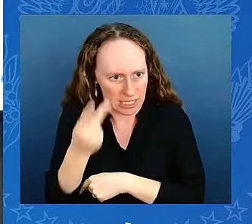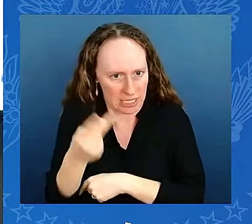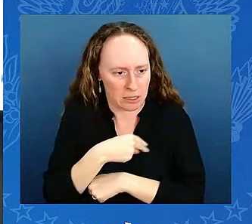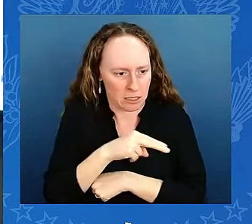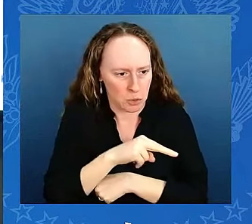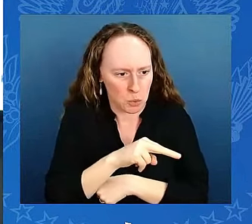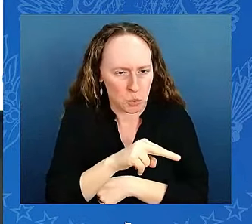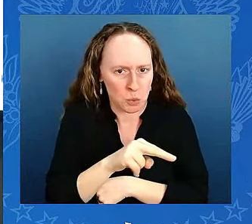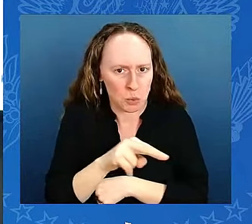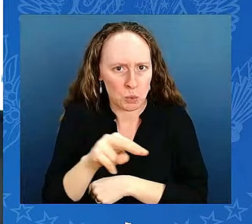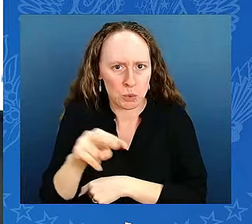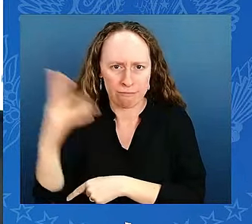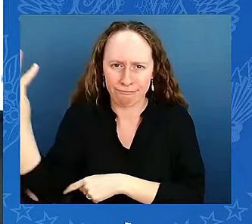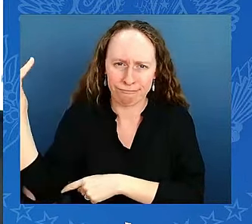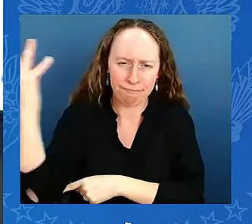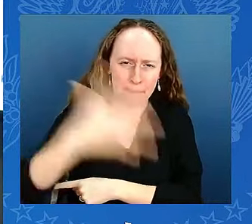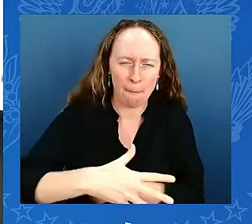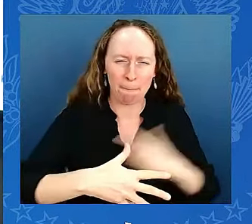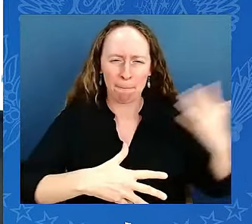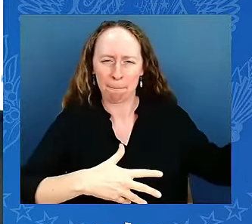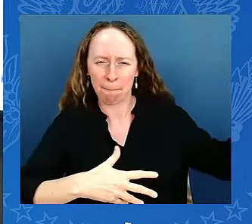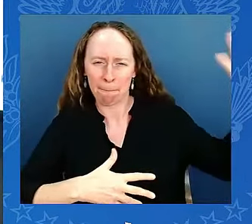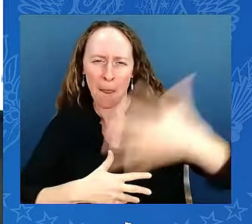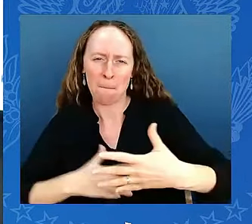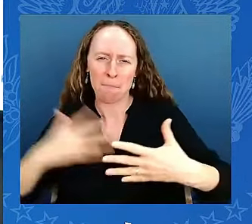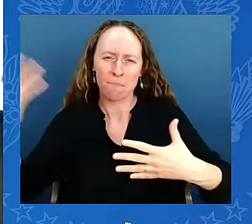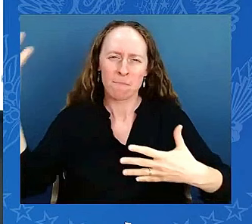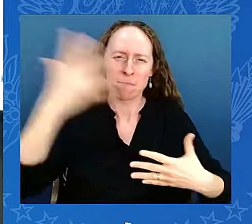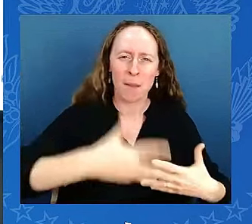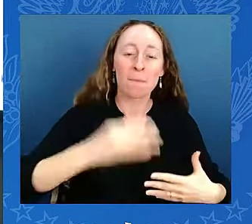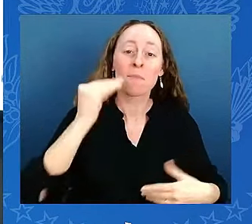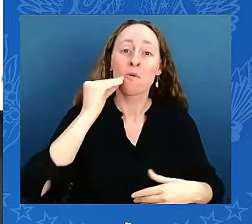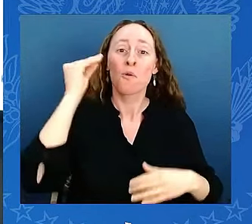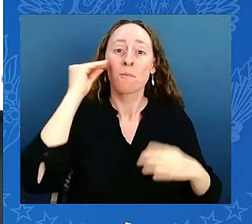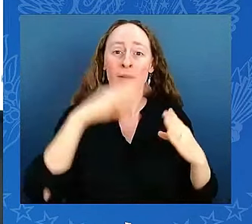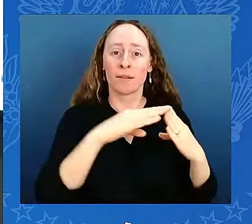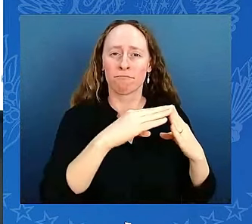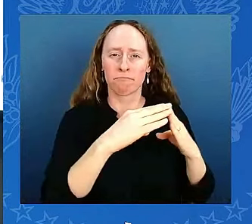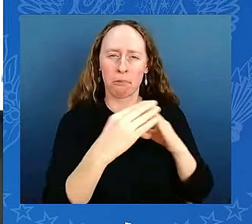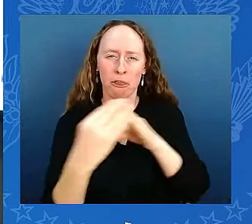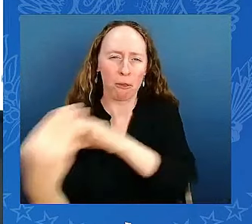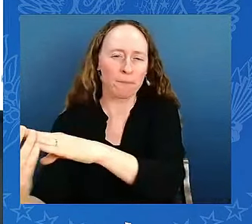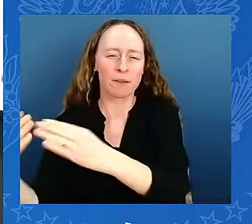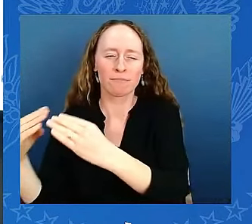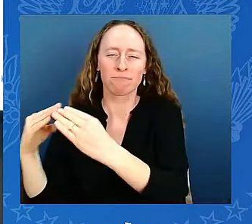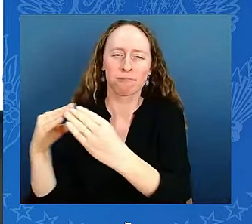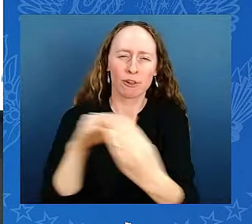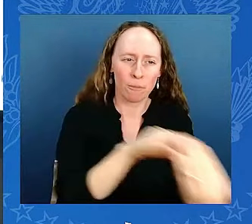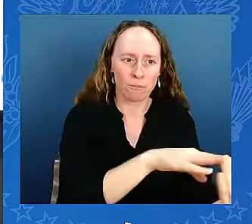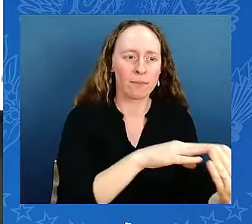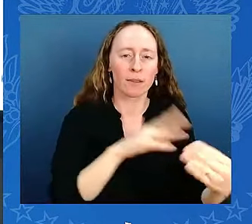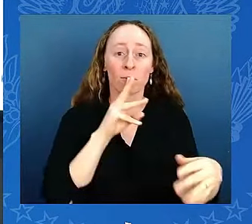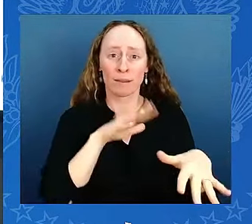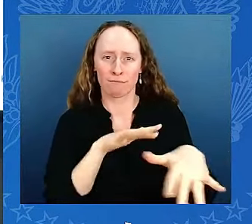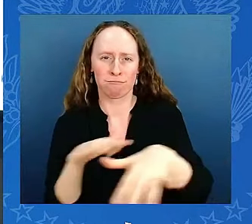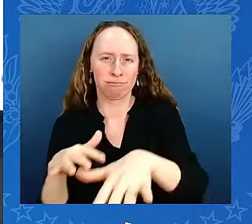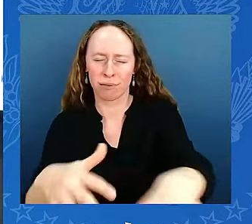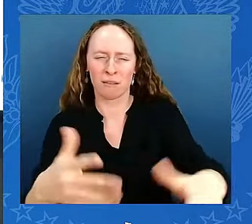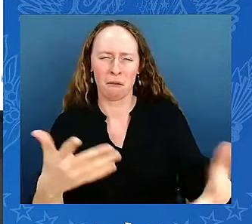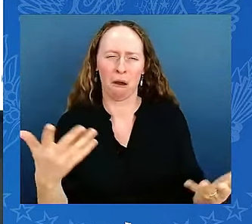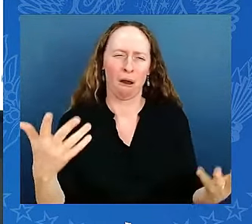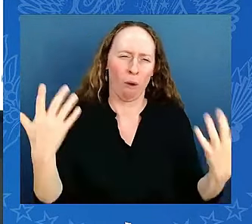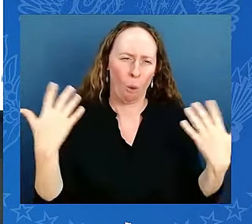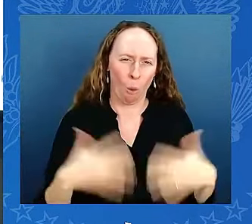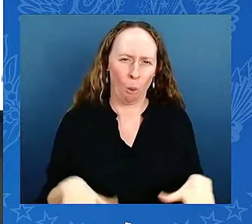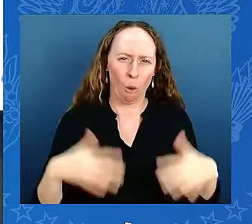Homes literally swept off their foundations, swept down rivers. You know, families are heartbroken. But there are also neighbors